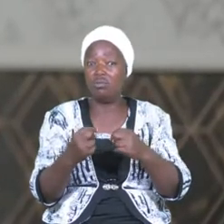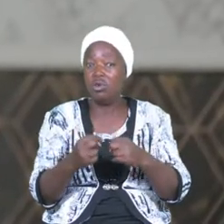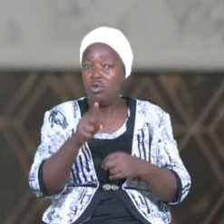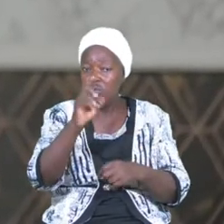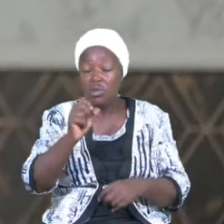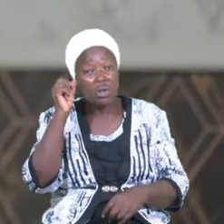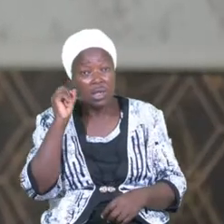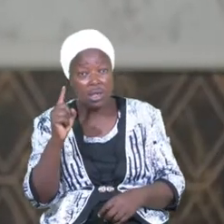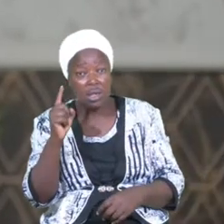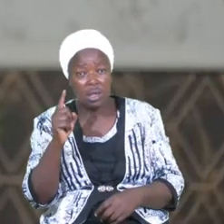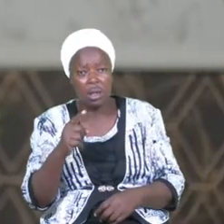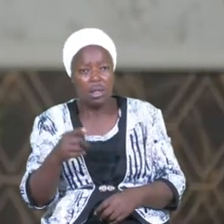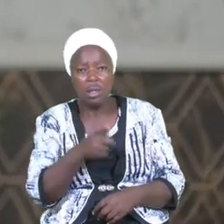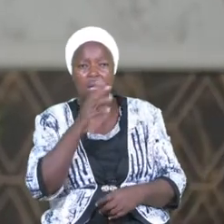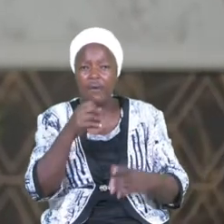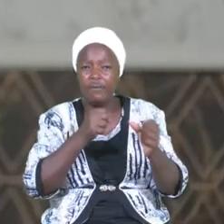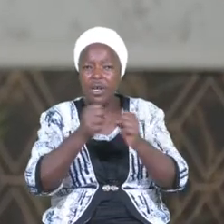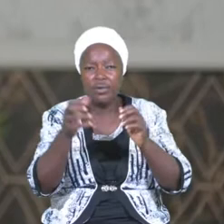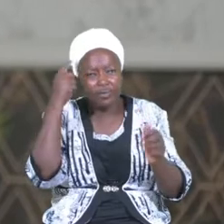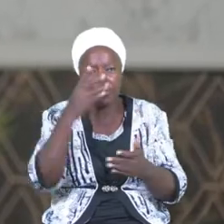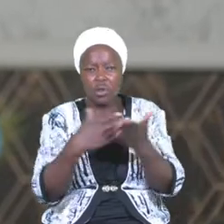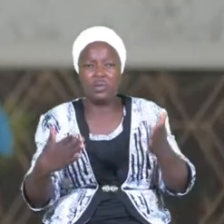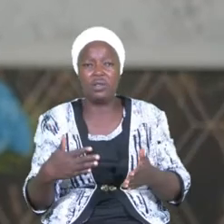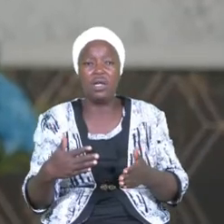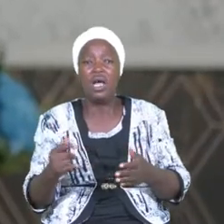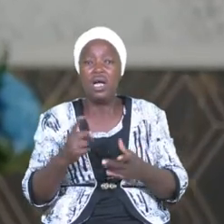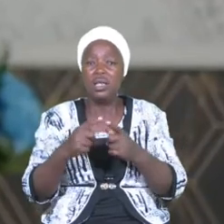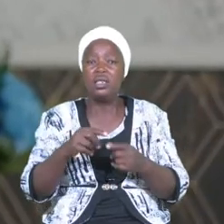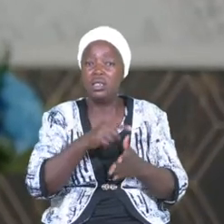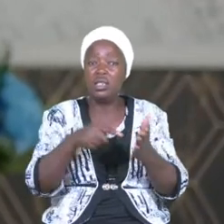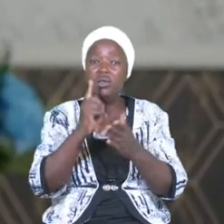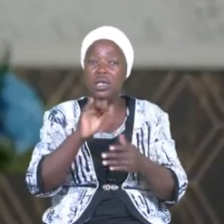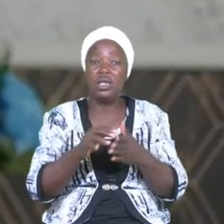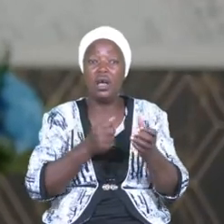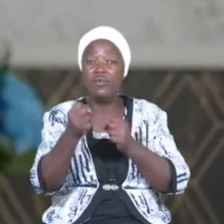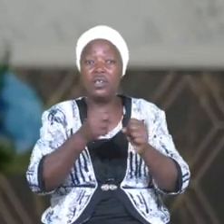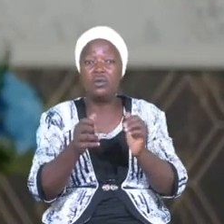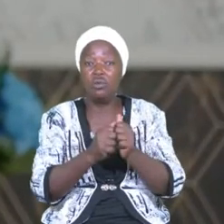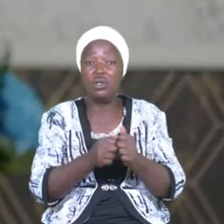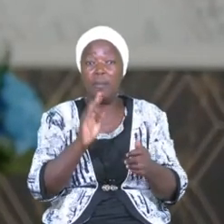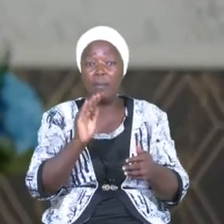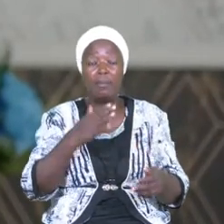They're contending for something. And this one they are contending with, my birthright, they will not take it from